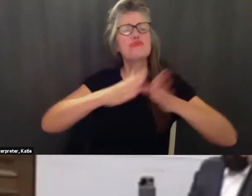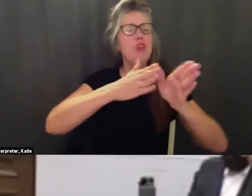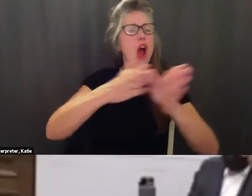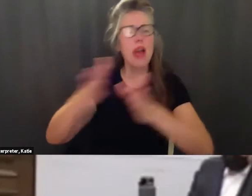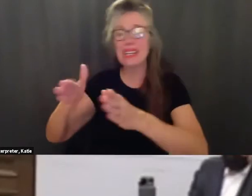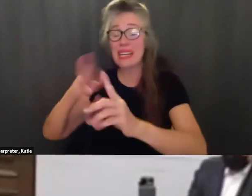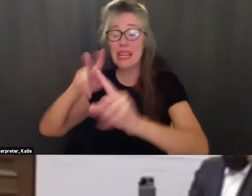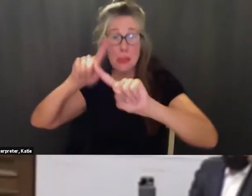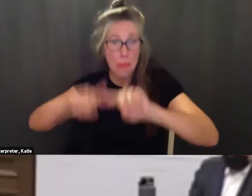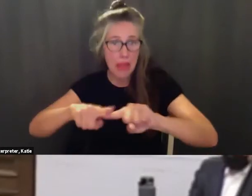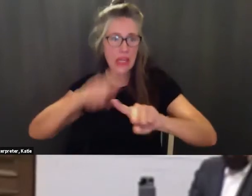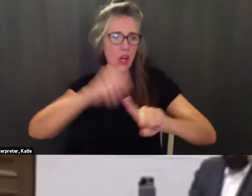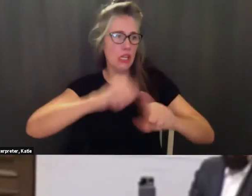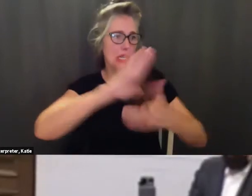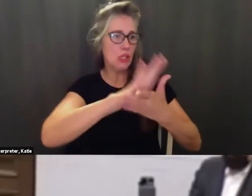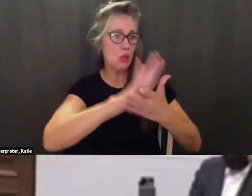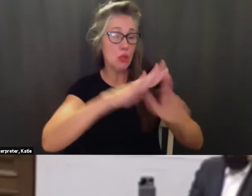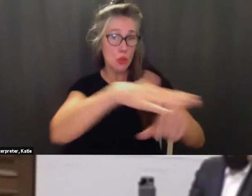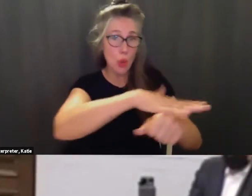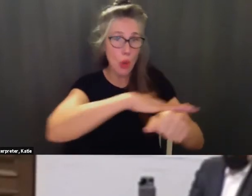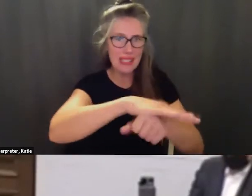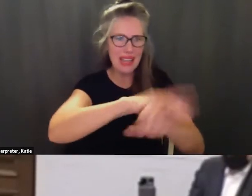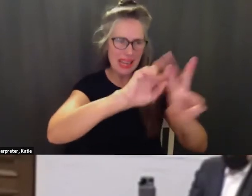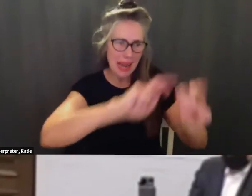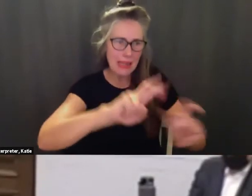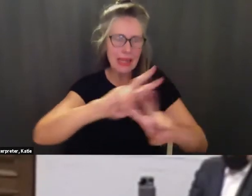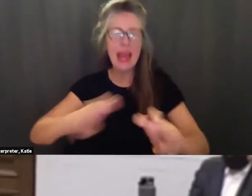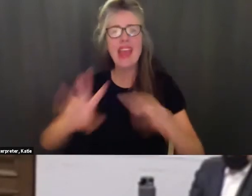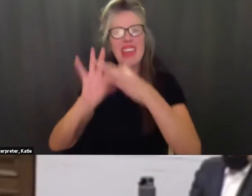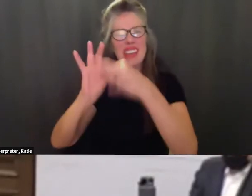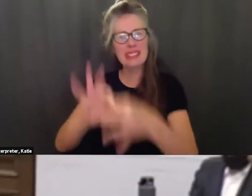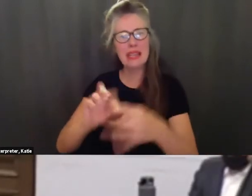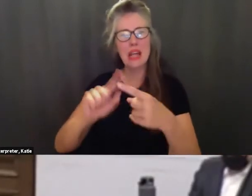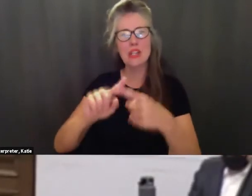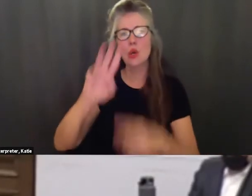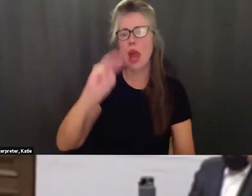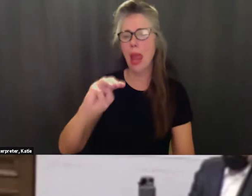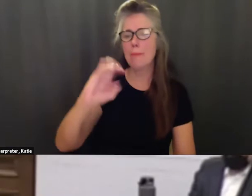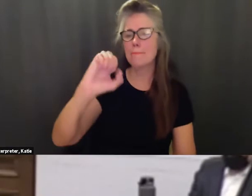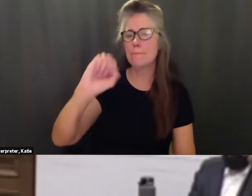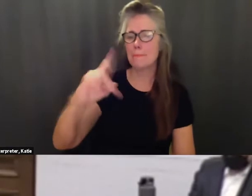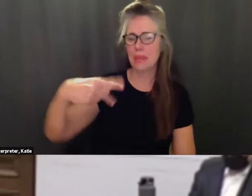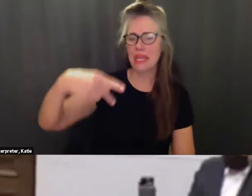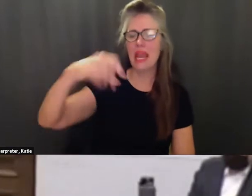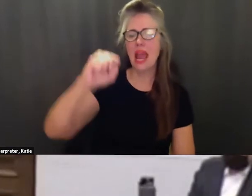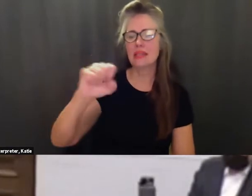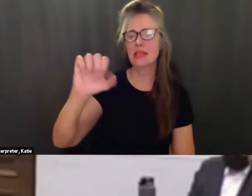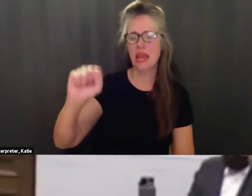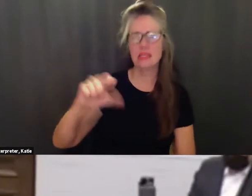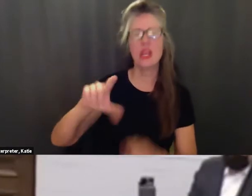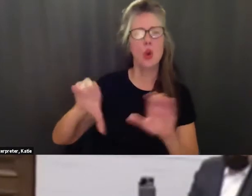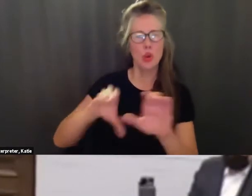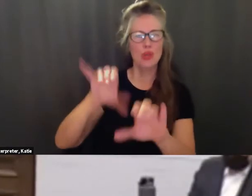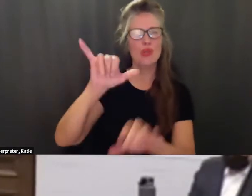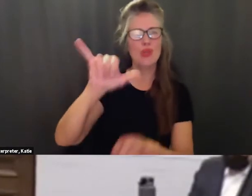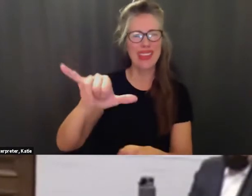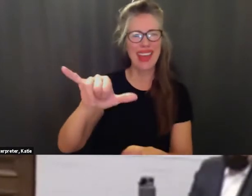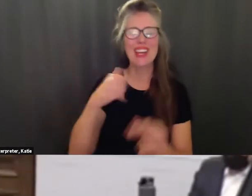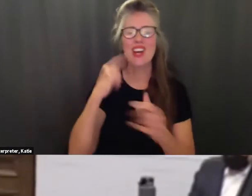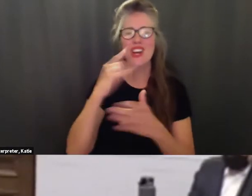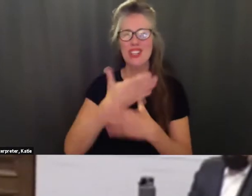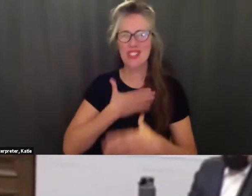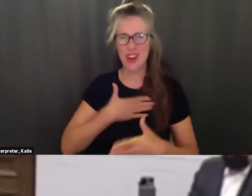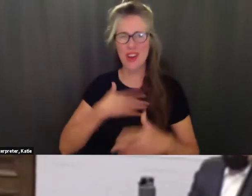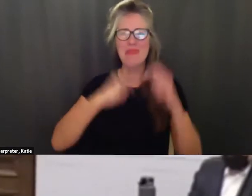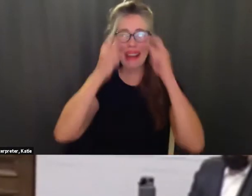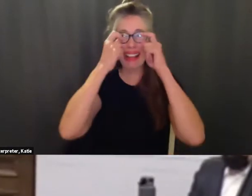this analysis. It's all tied into our MTSS program that we're going to be doing as we move ahead. Sorry, my glasses are steaming up